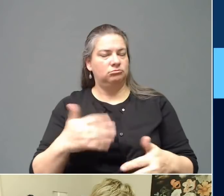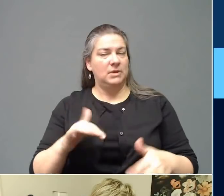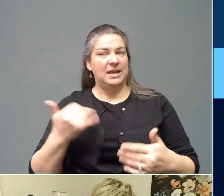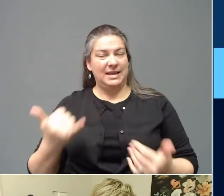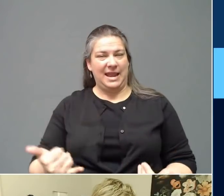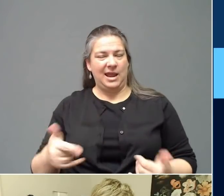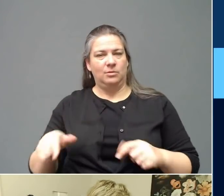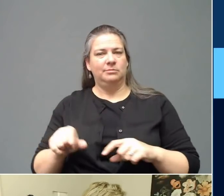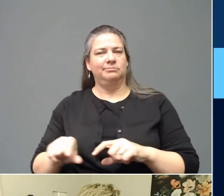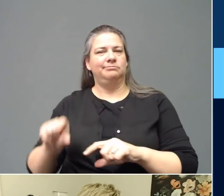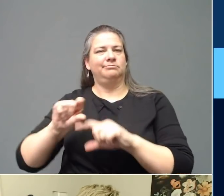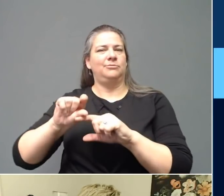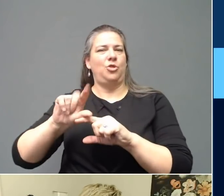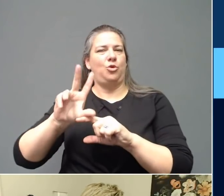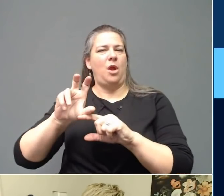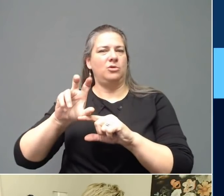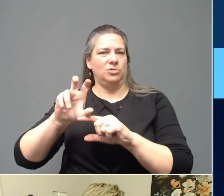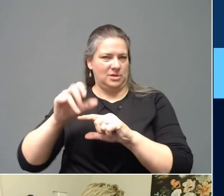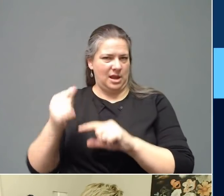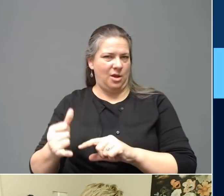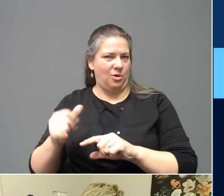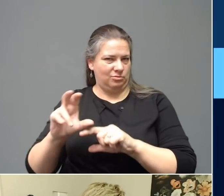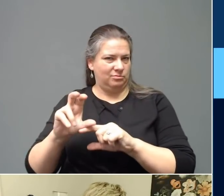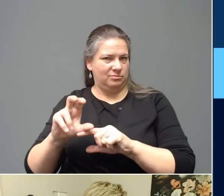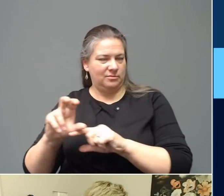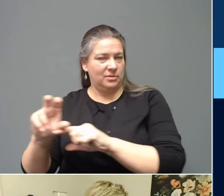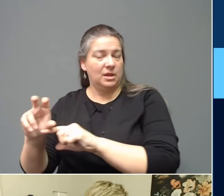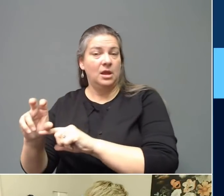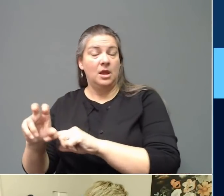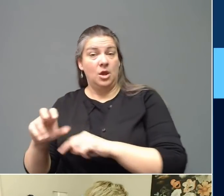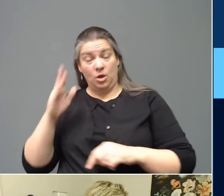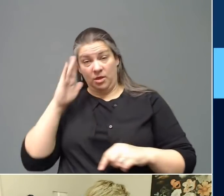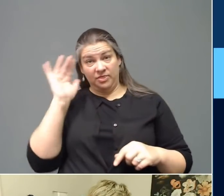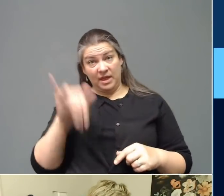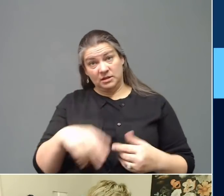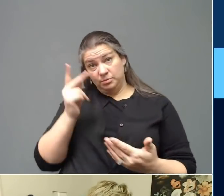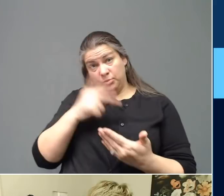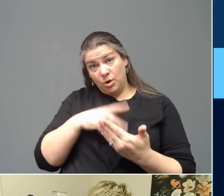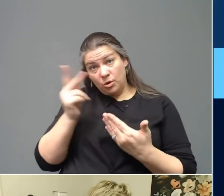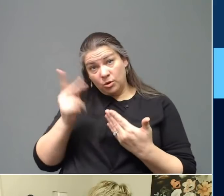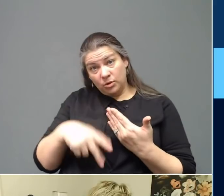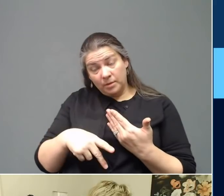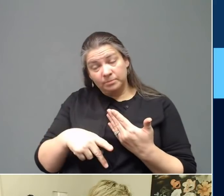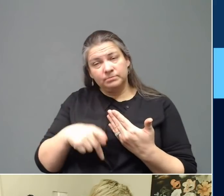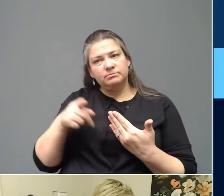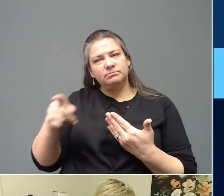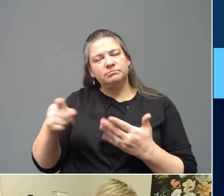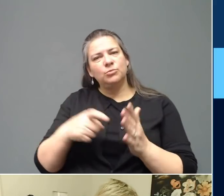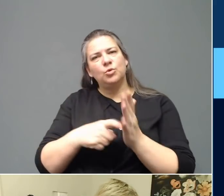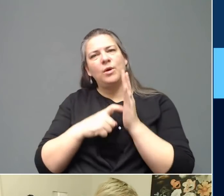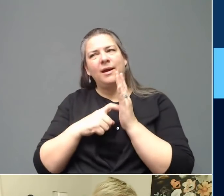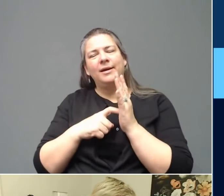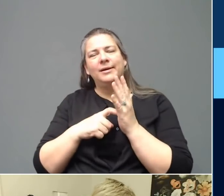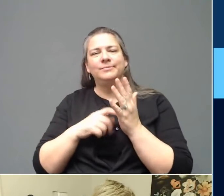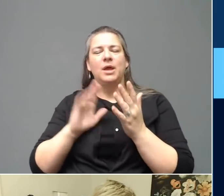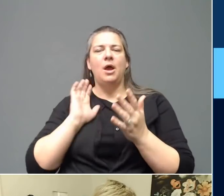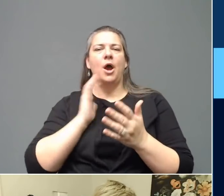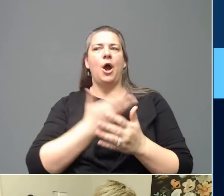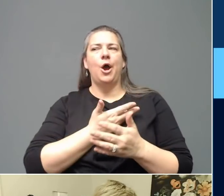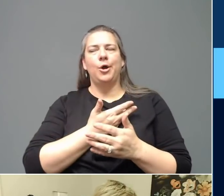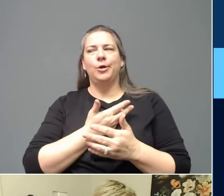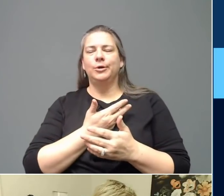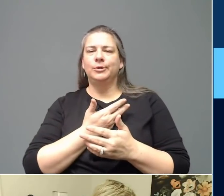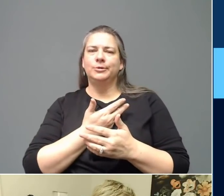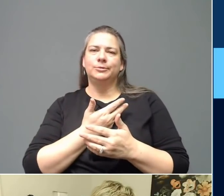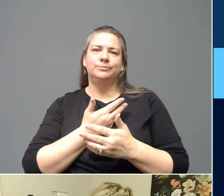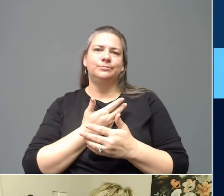course, as you would expect, all of these programs require some computer programming on our end and require us